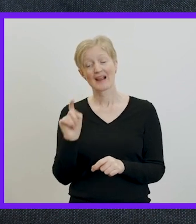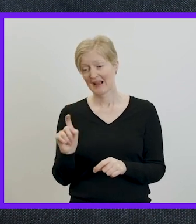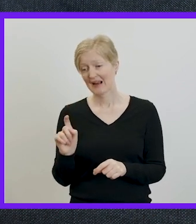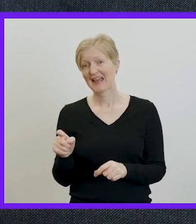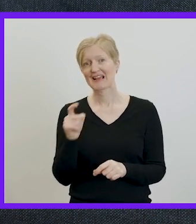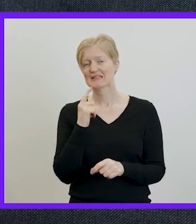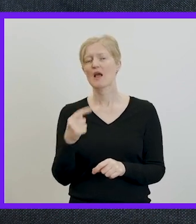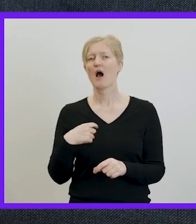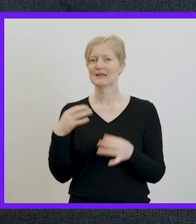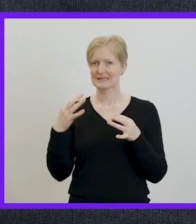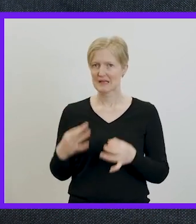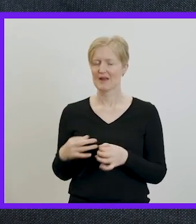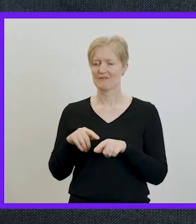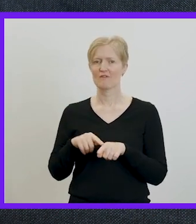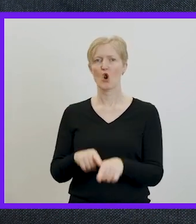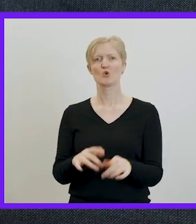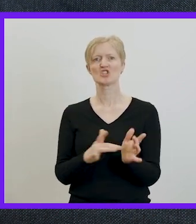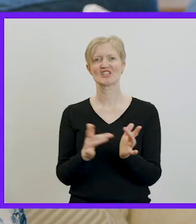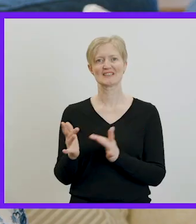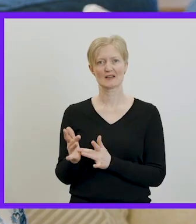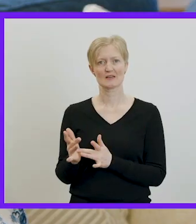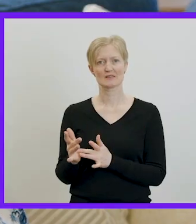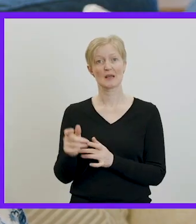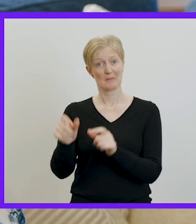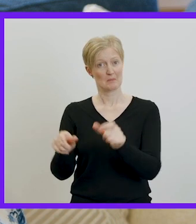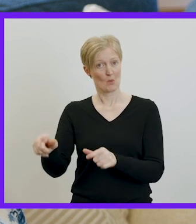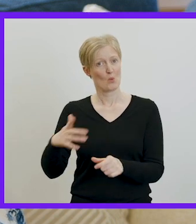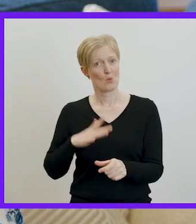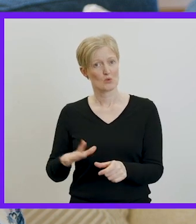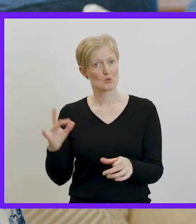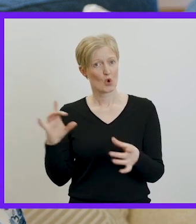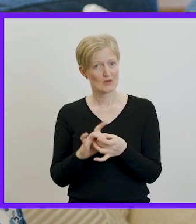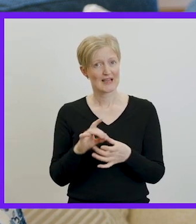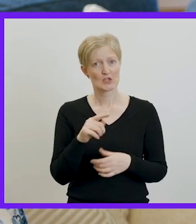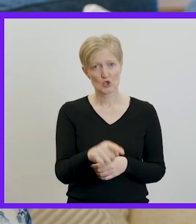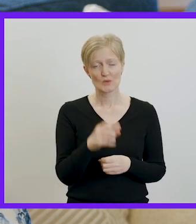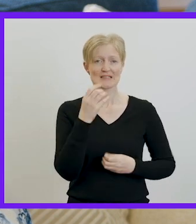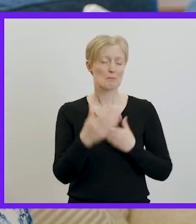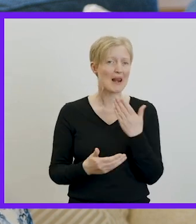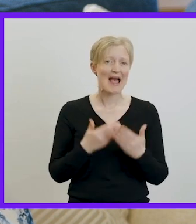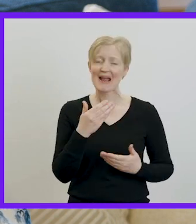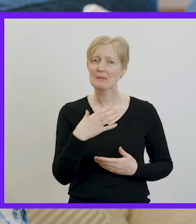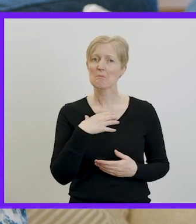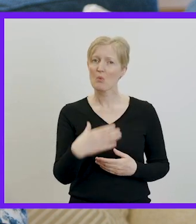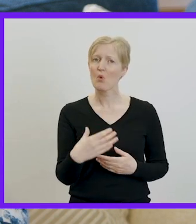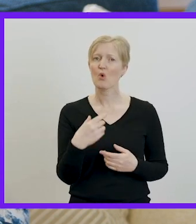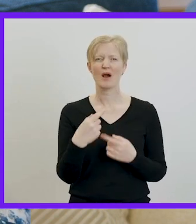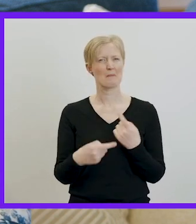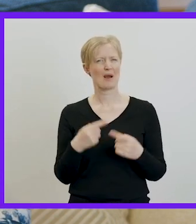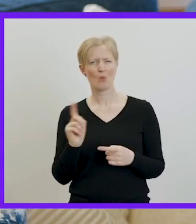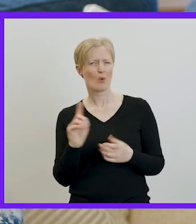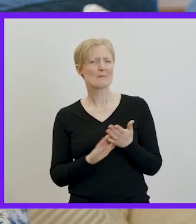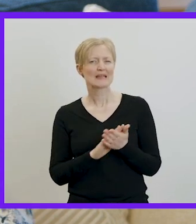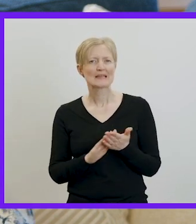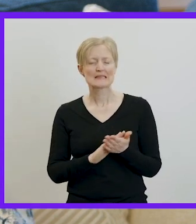you push that button to say, I'm making a decision to follow Jesus, members of our team would love to talk to you and explain more to you about